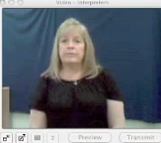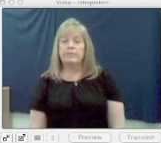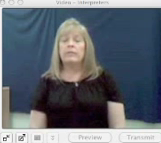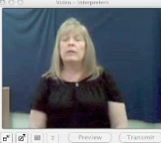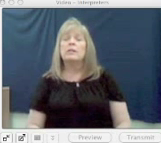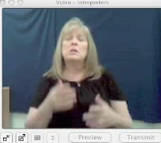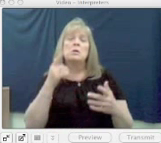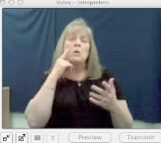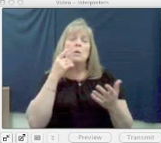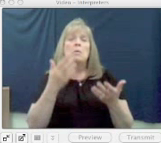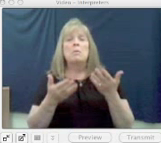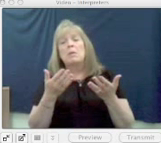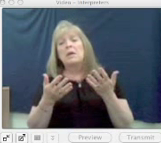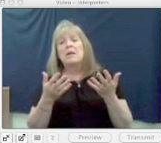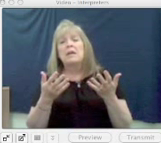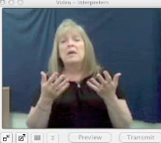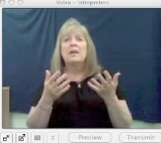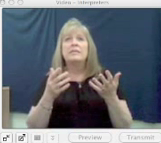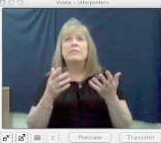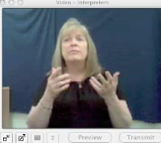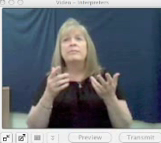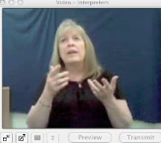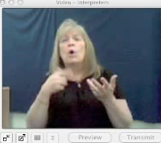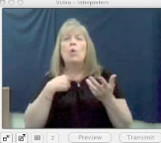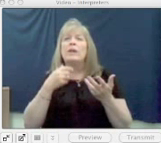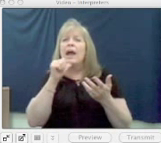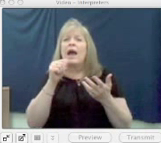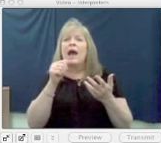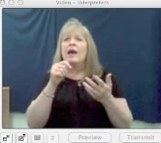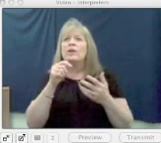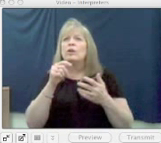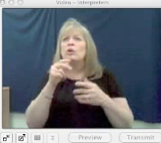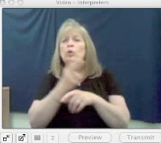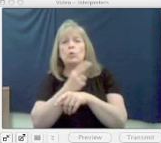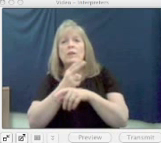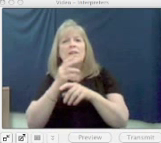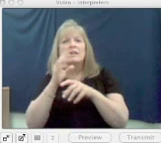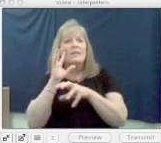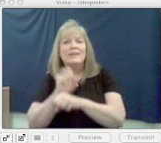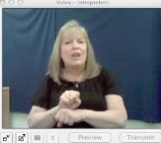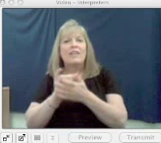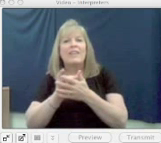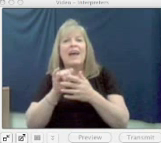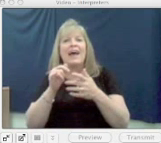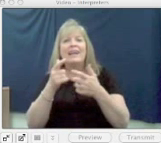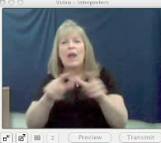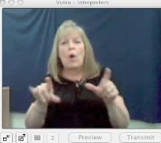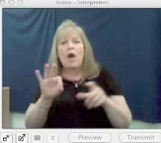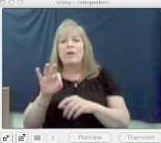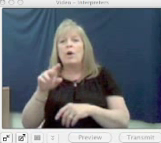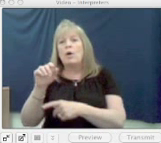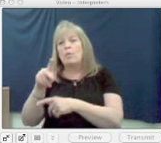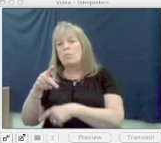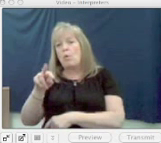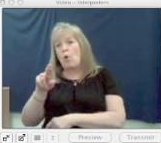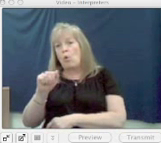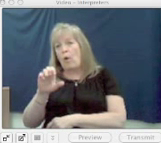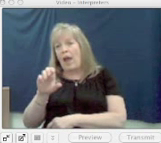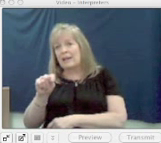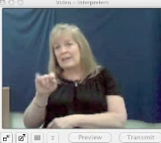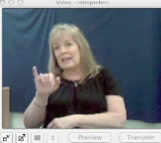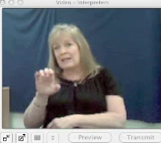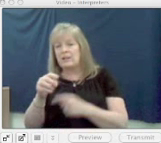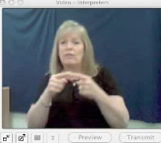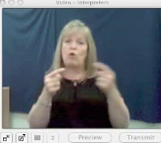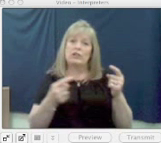Perhaps deaf people were not using the language of practice profession versus technical profession, but I would suggest that many